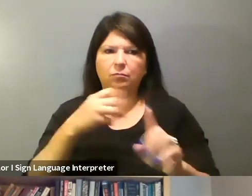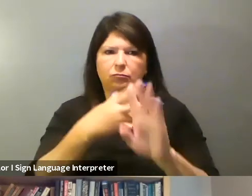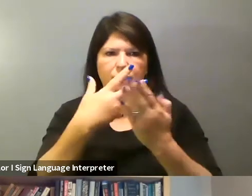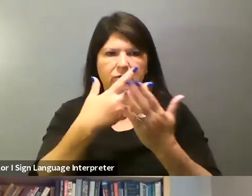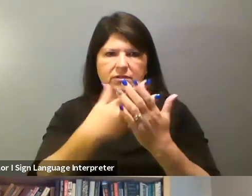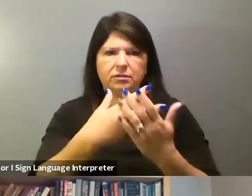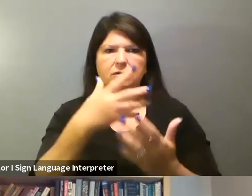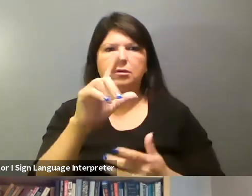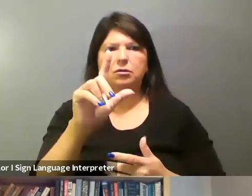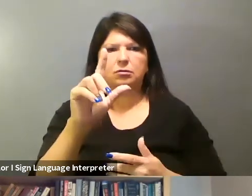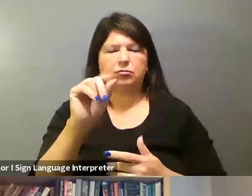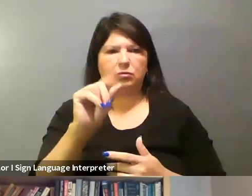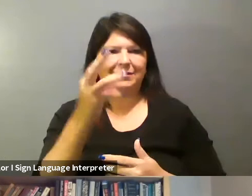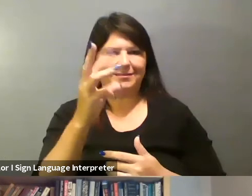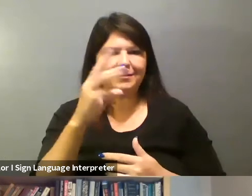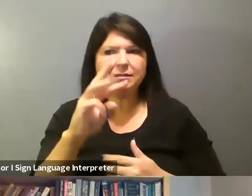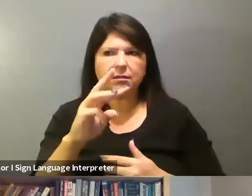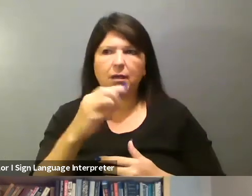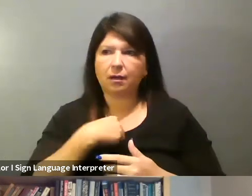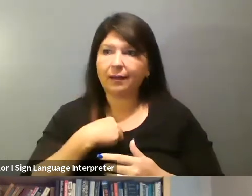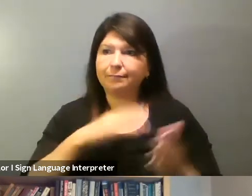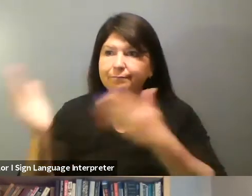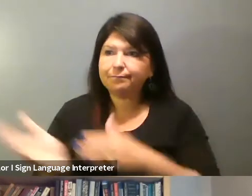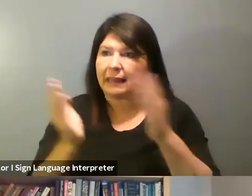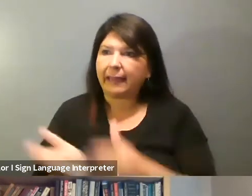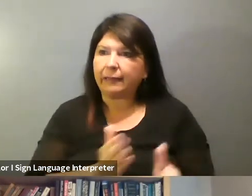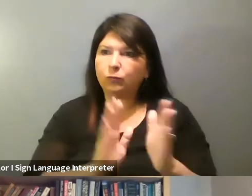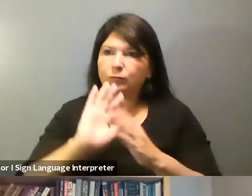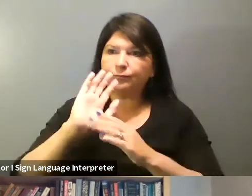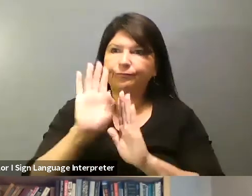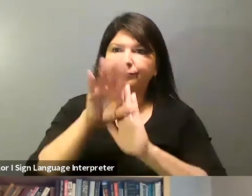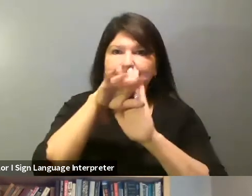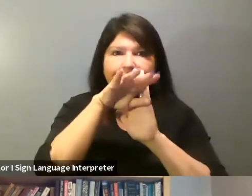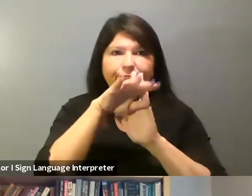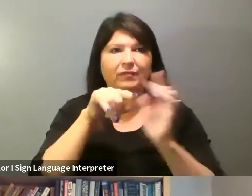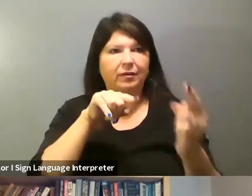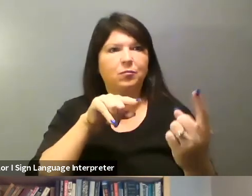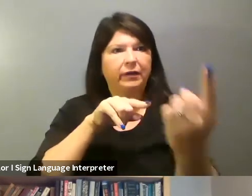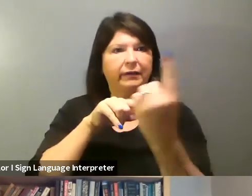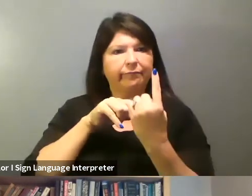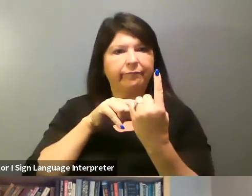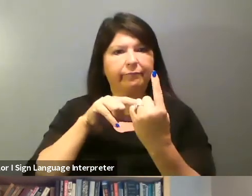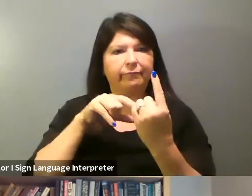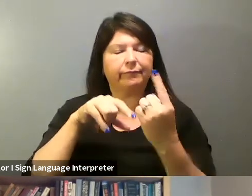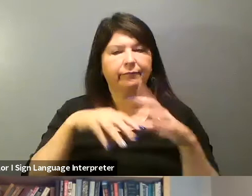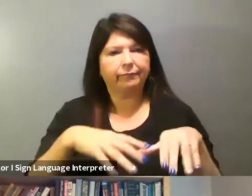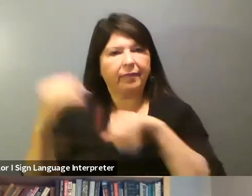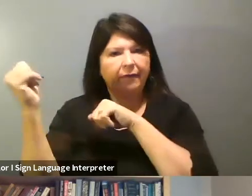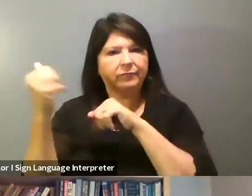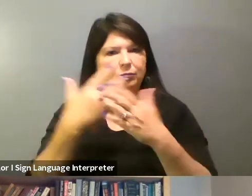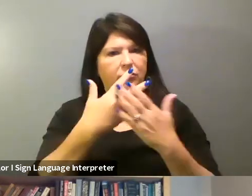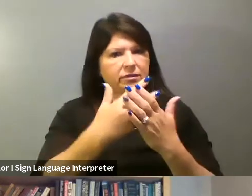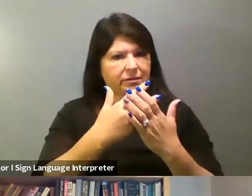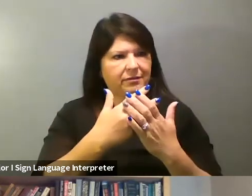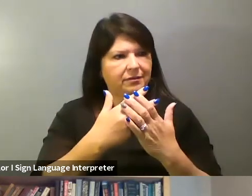anticipating filming him when he got out and kind of a little bit more of a cinema verite documentary